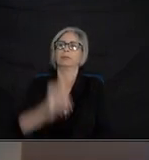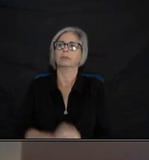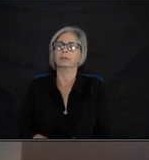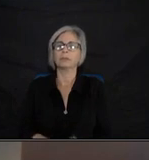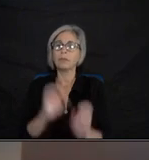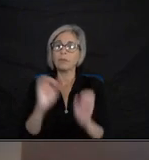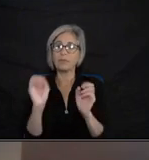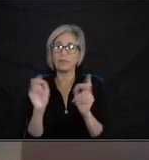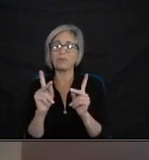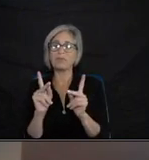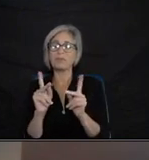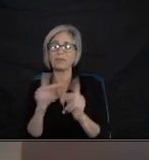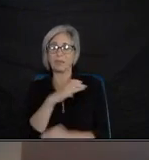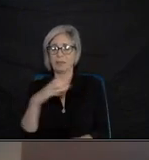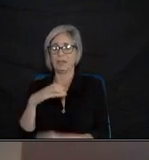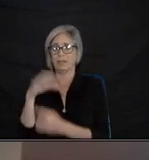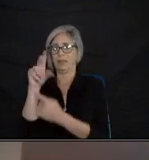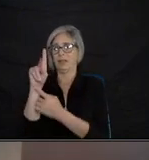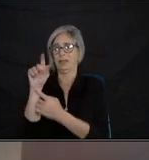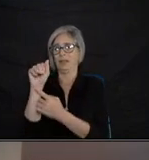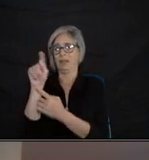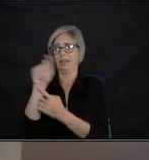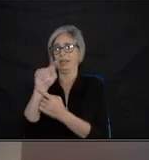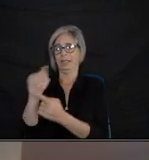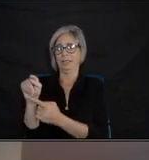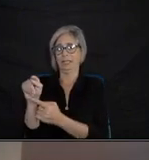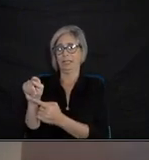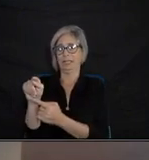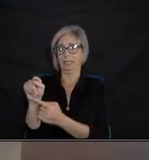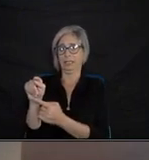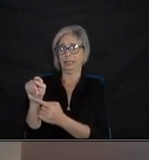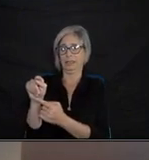All right, Commissioner Katz.